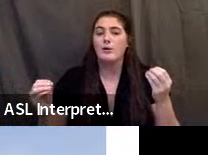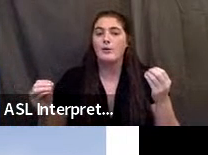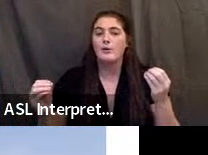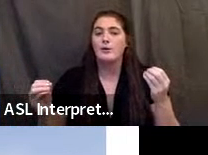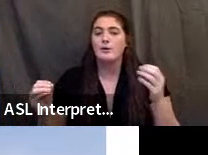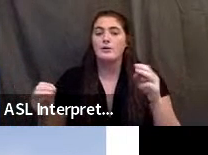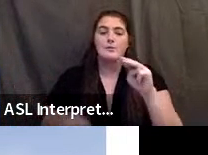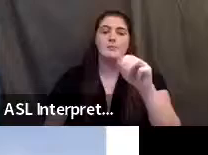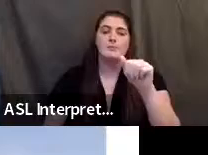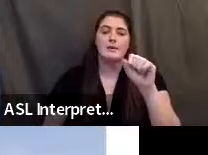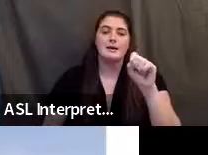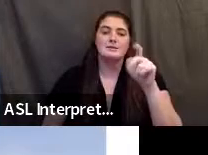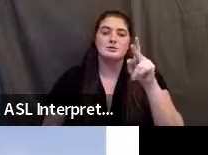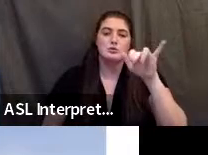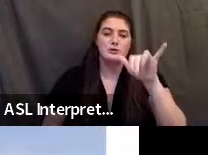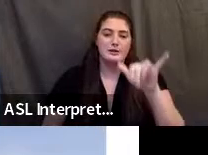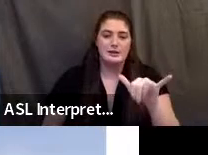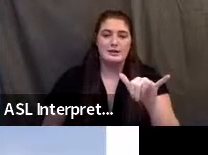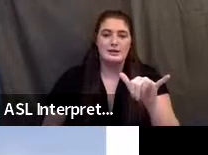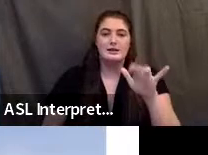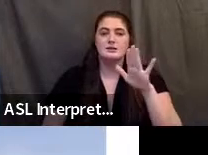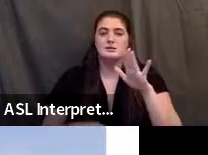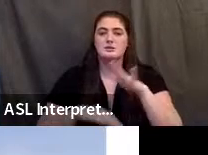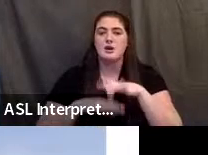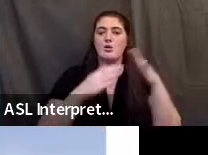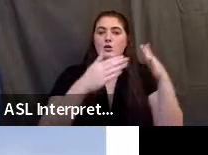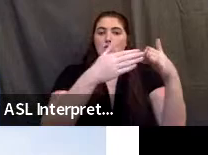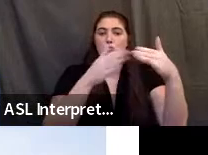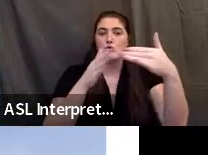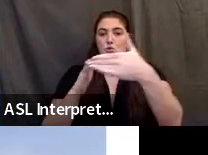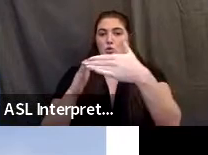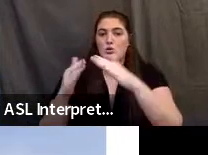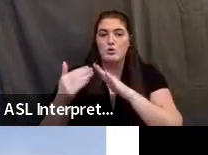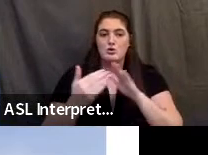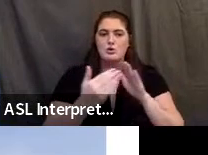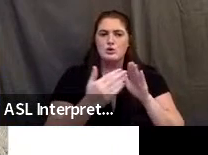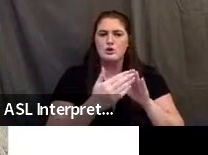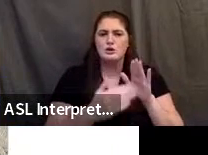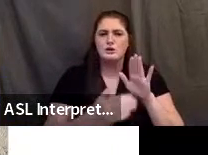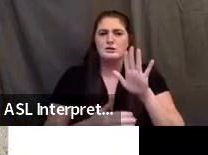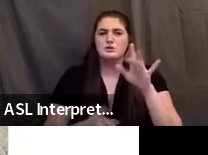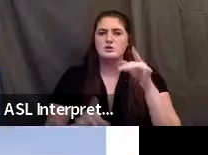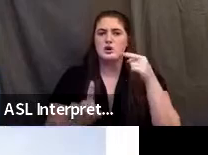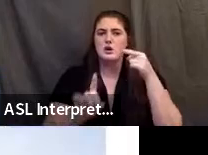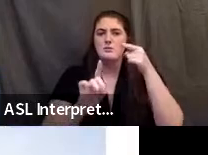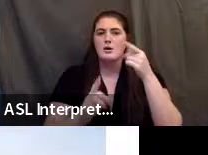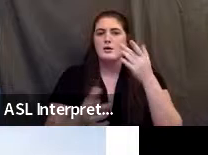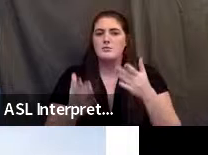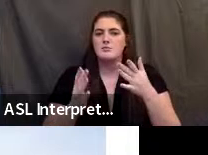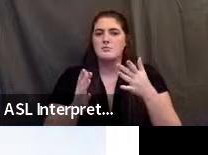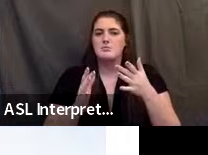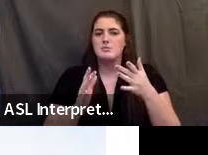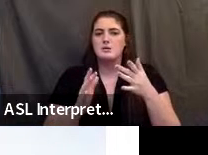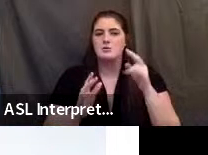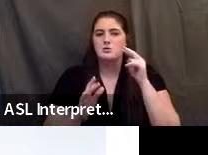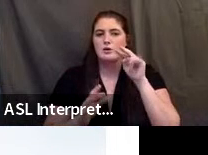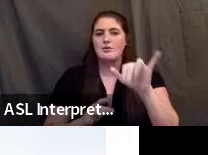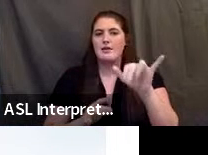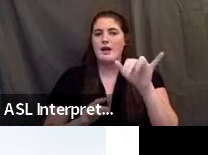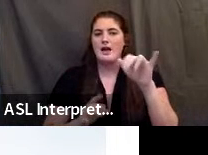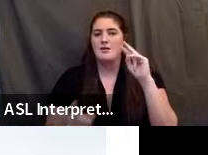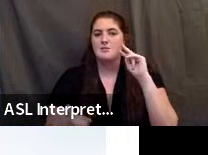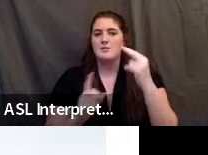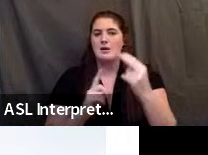the masonry is on the corners here, and to your point, maybe you're referring to this view. The